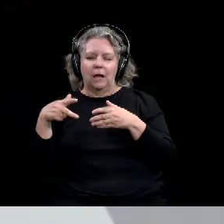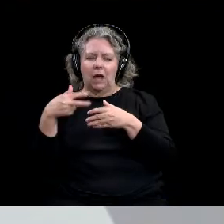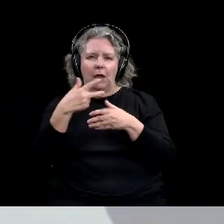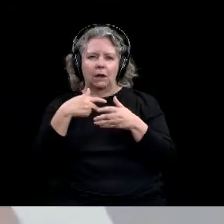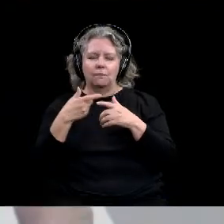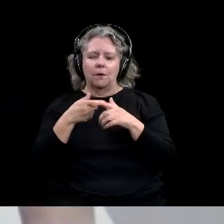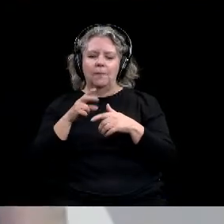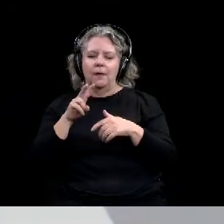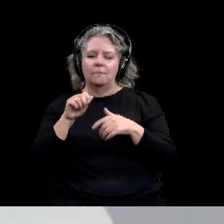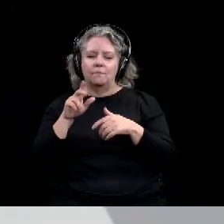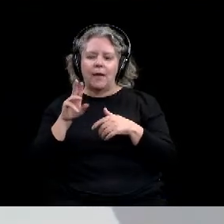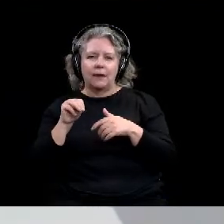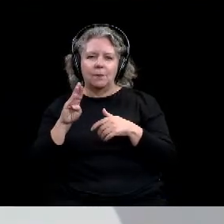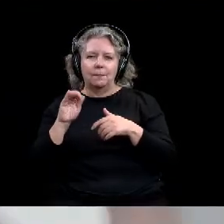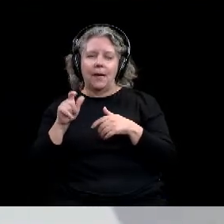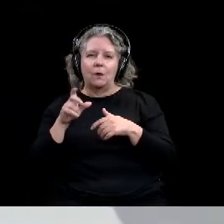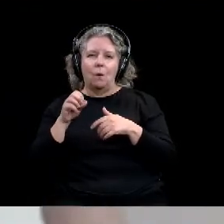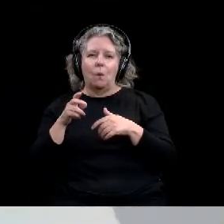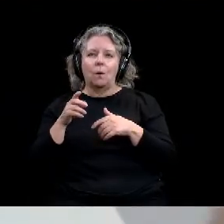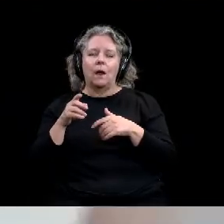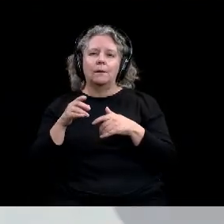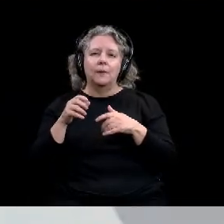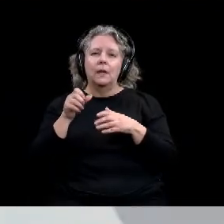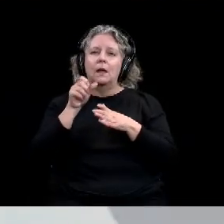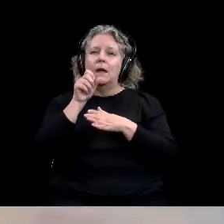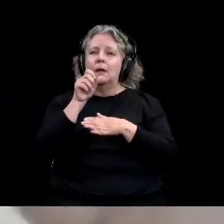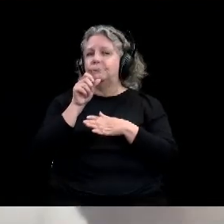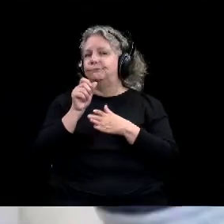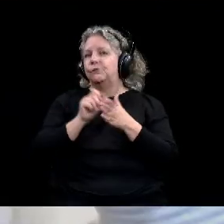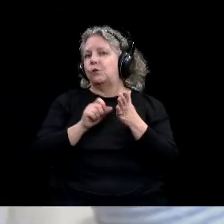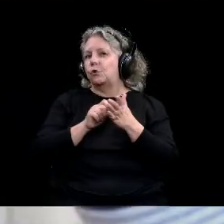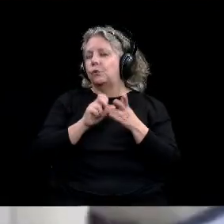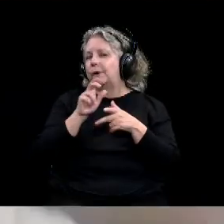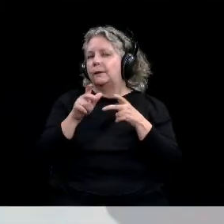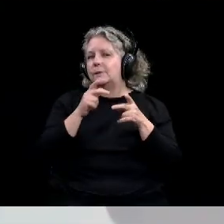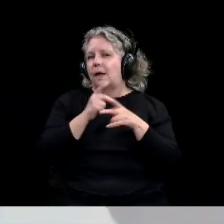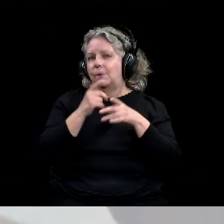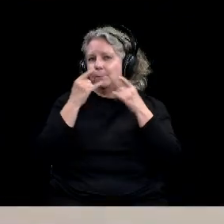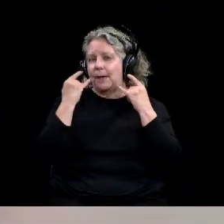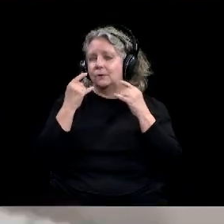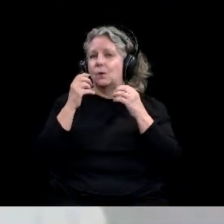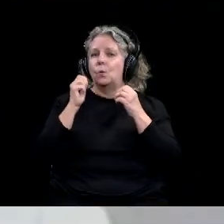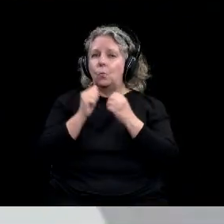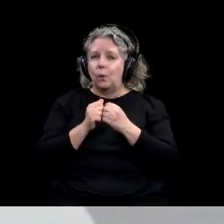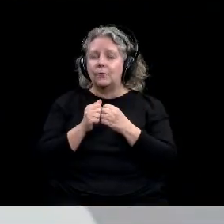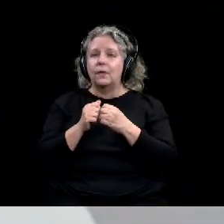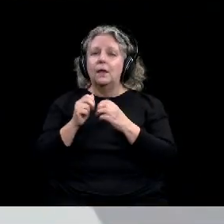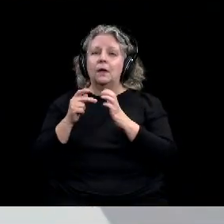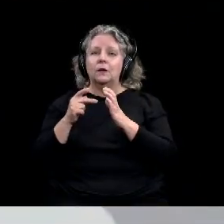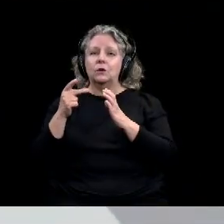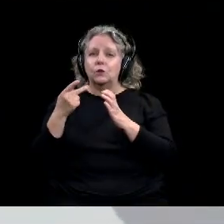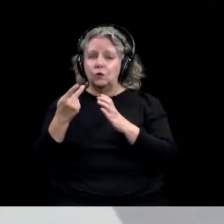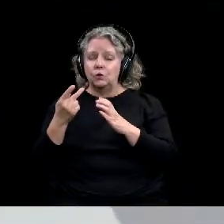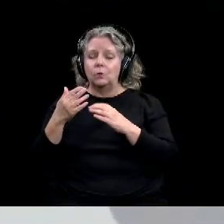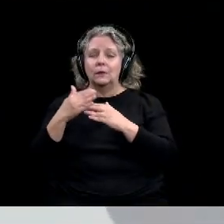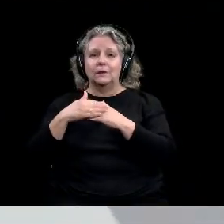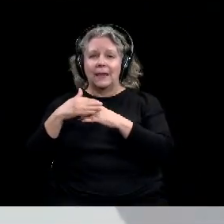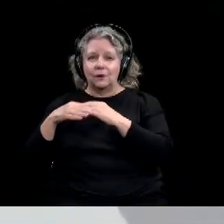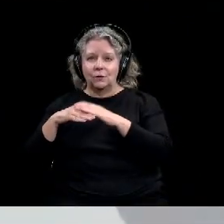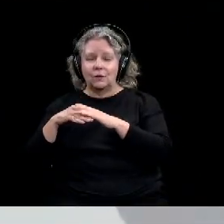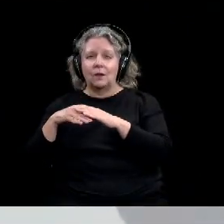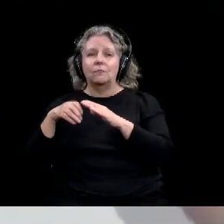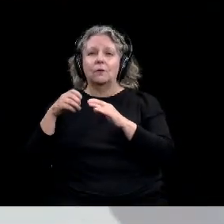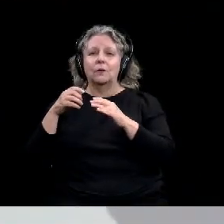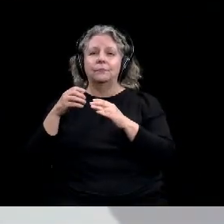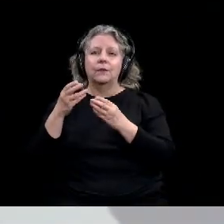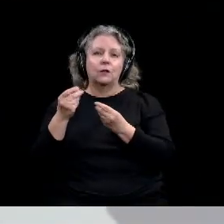mask would maximally filter out particles. But I think it's important to say here that in